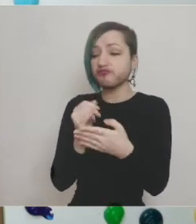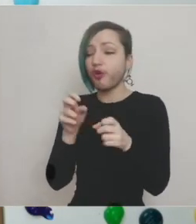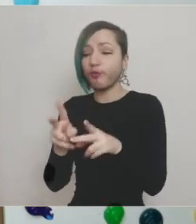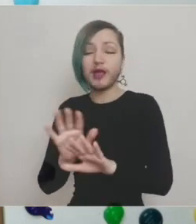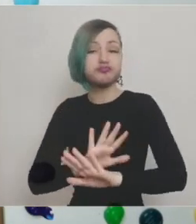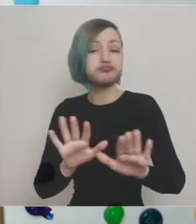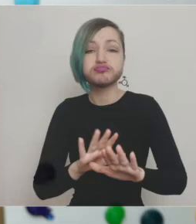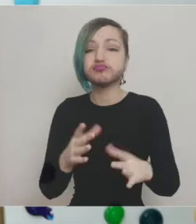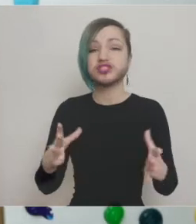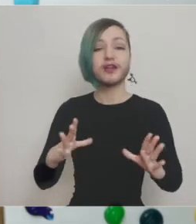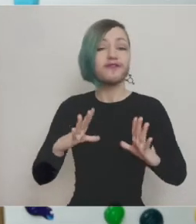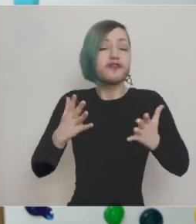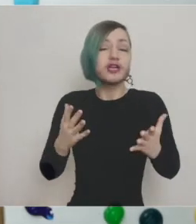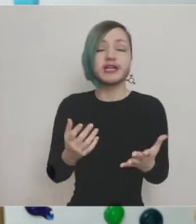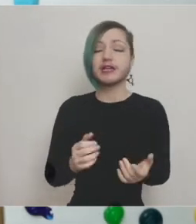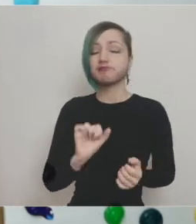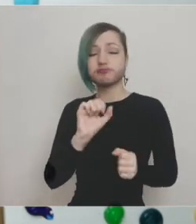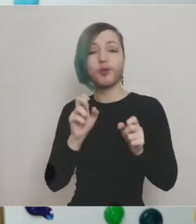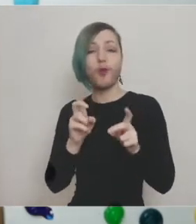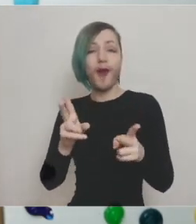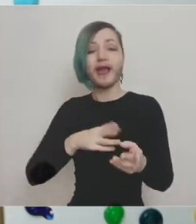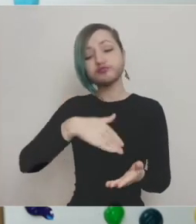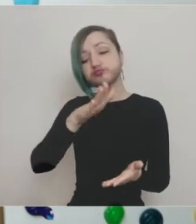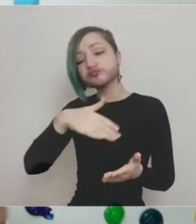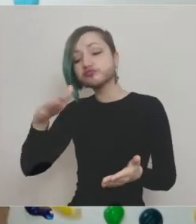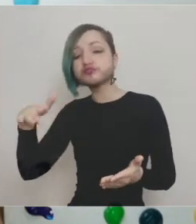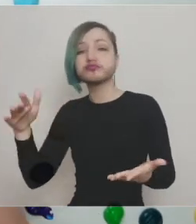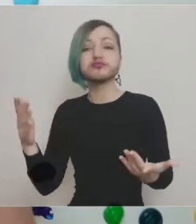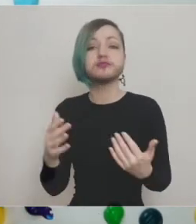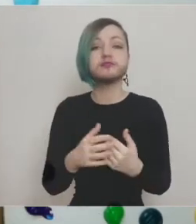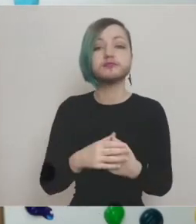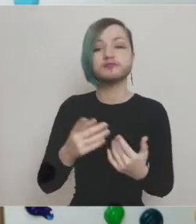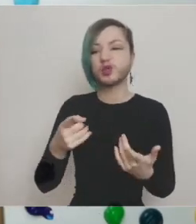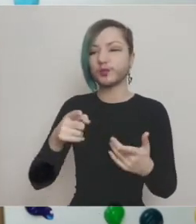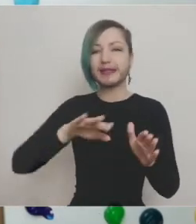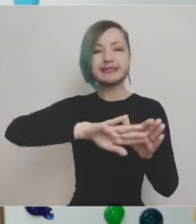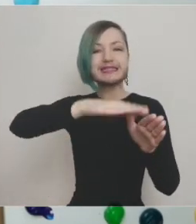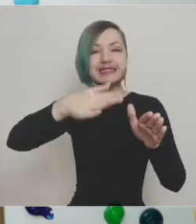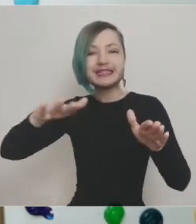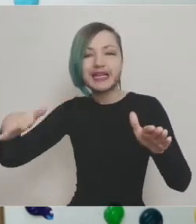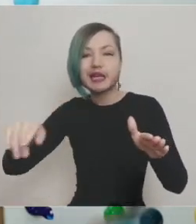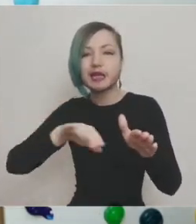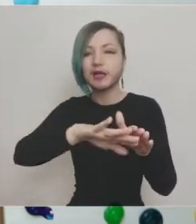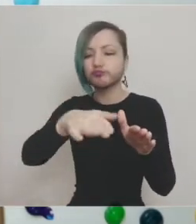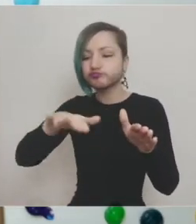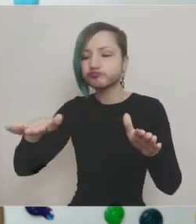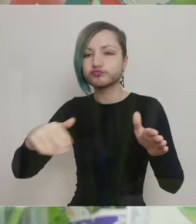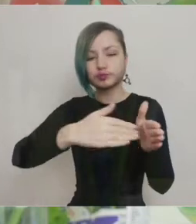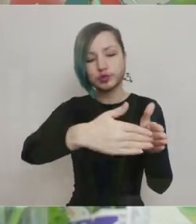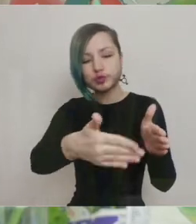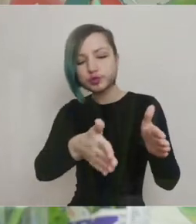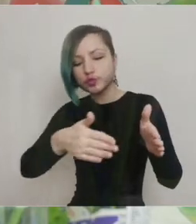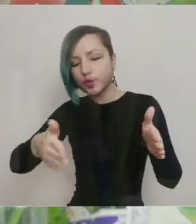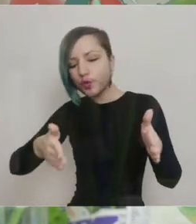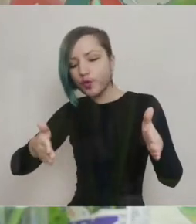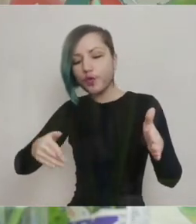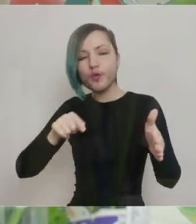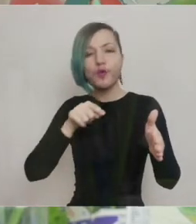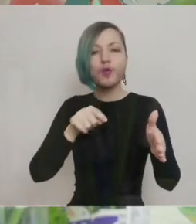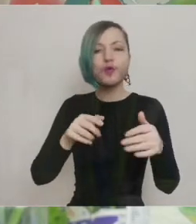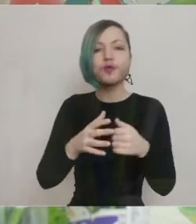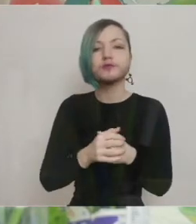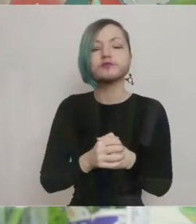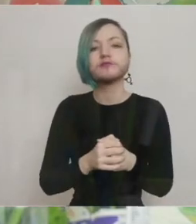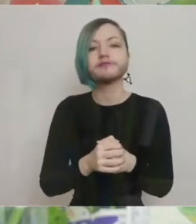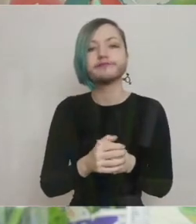just loose, free things. If I start thinking about, this is the seashore, and then